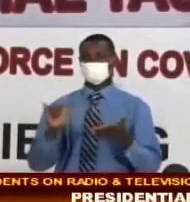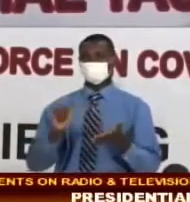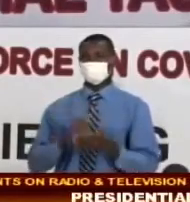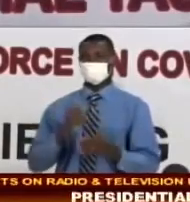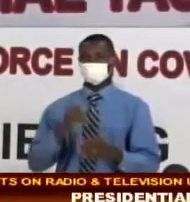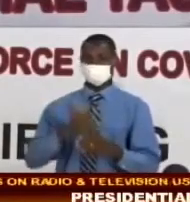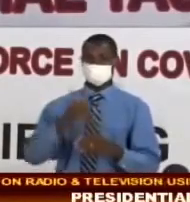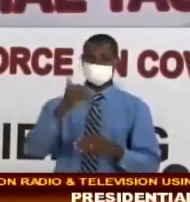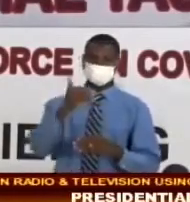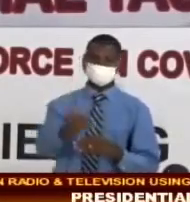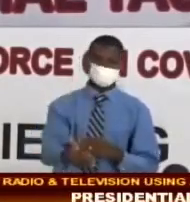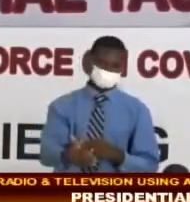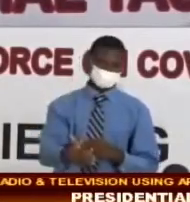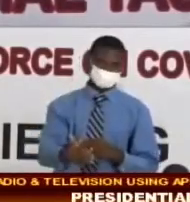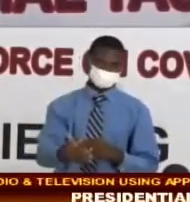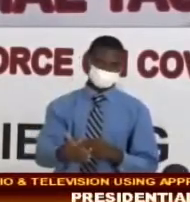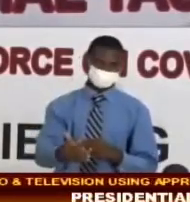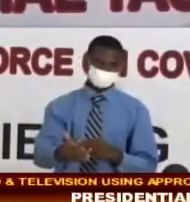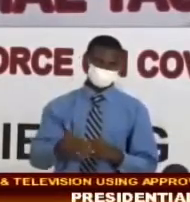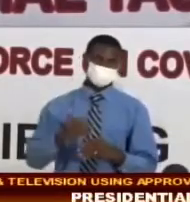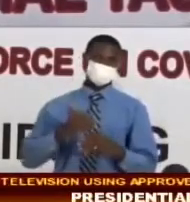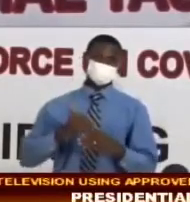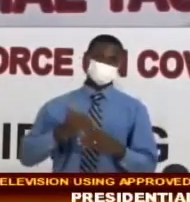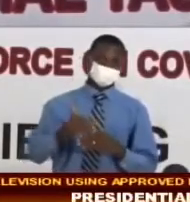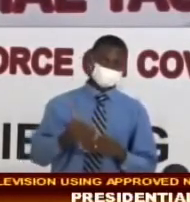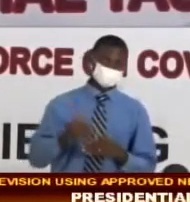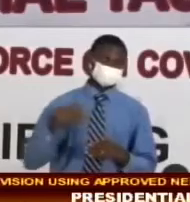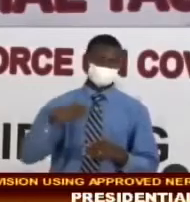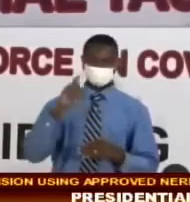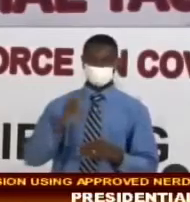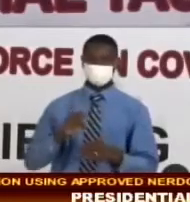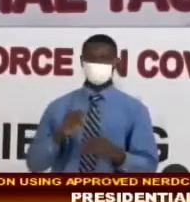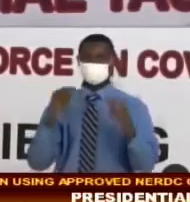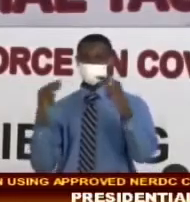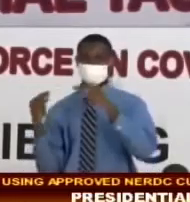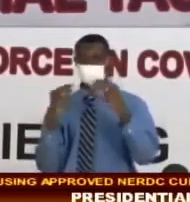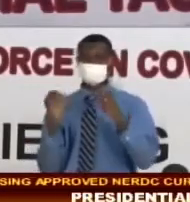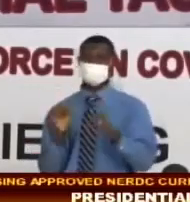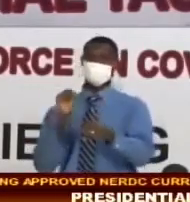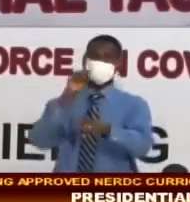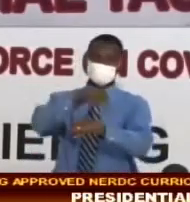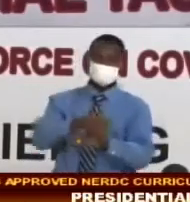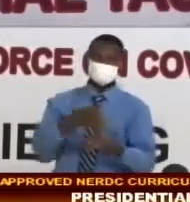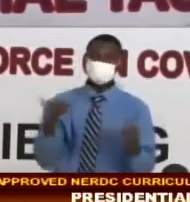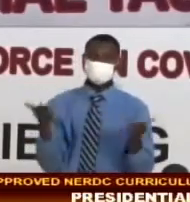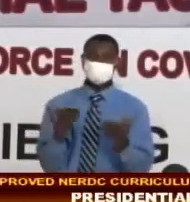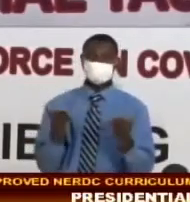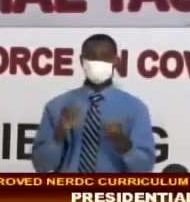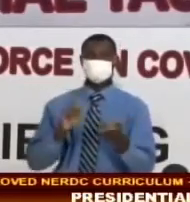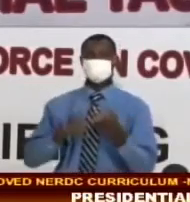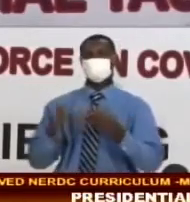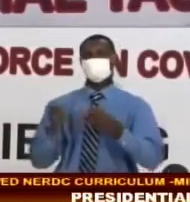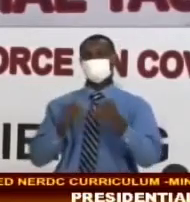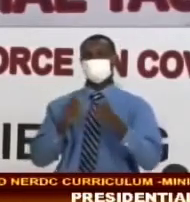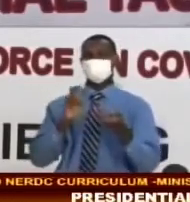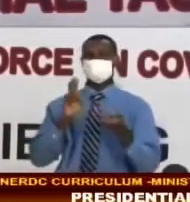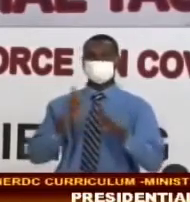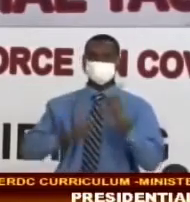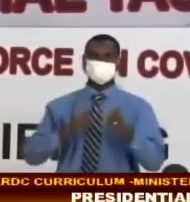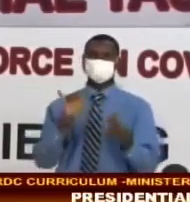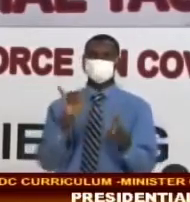this, the next battle that we must wage is to deal with substance abuse and